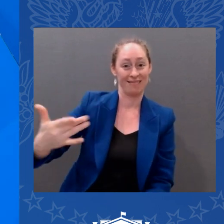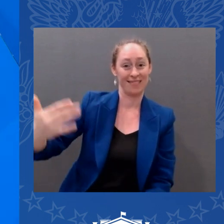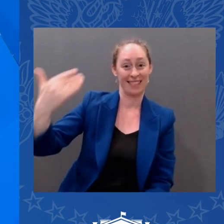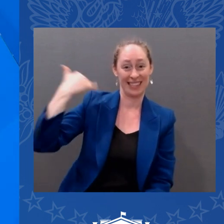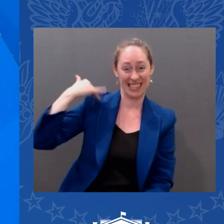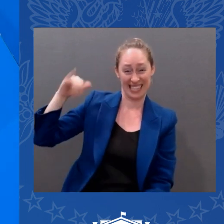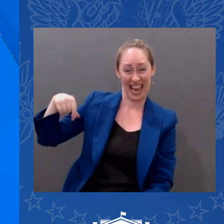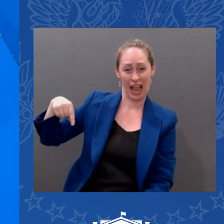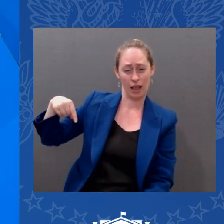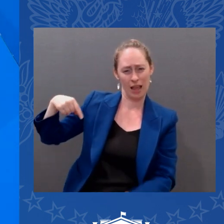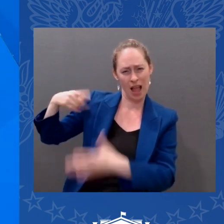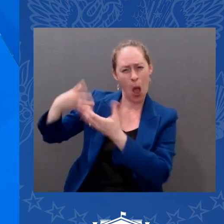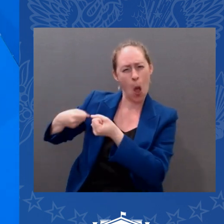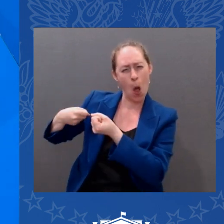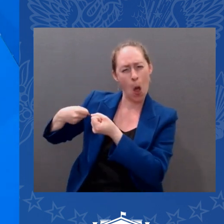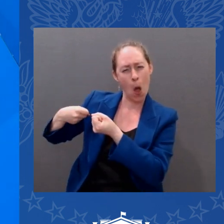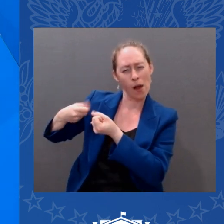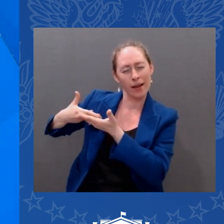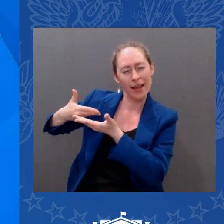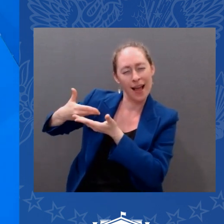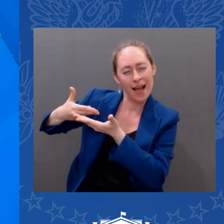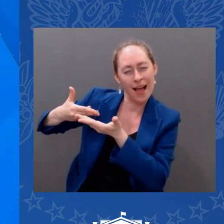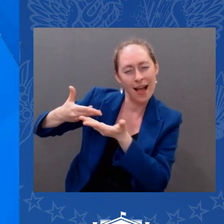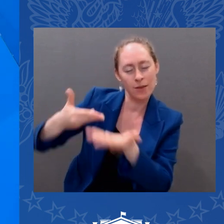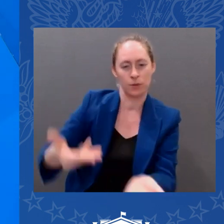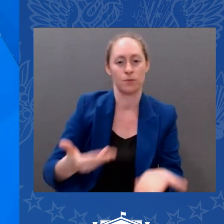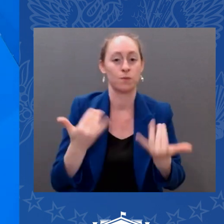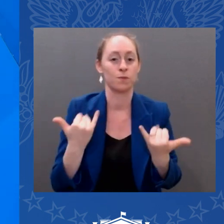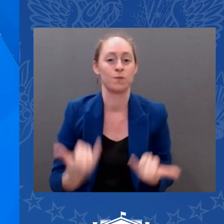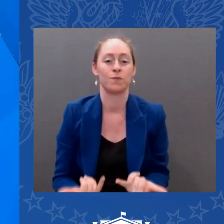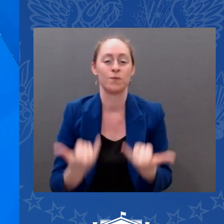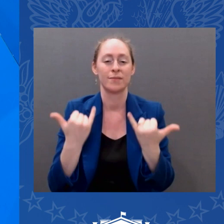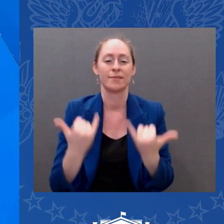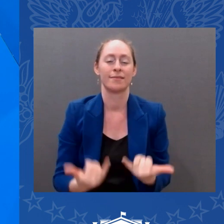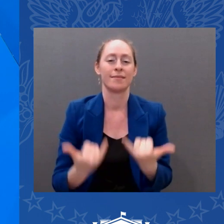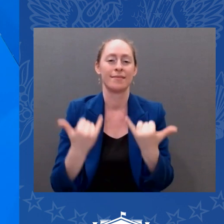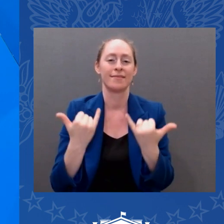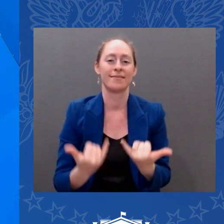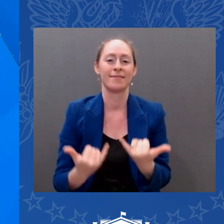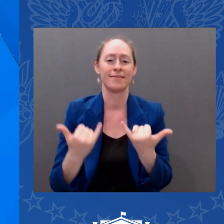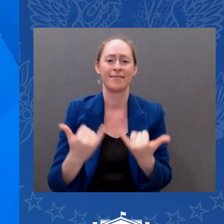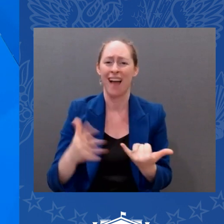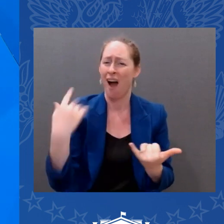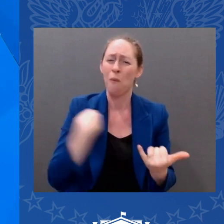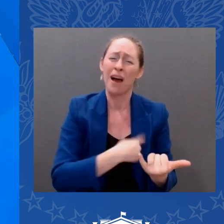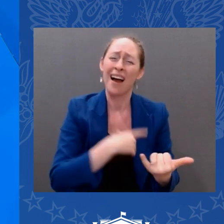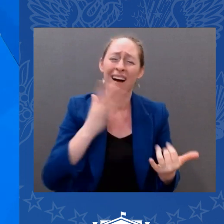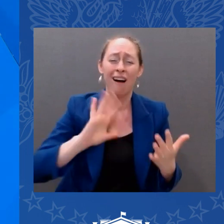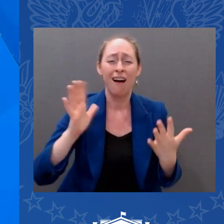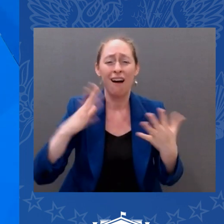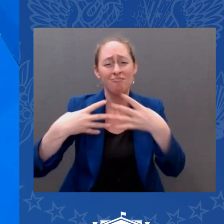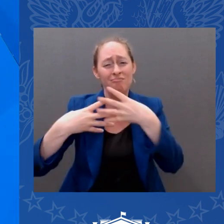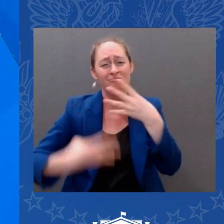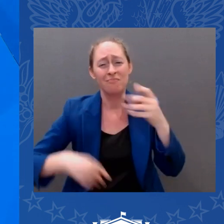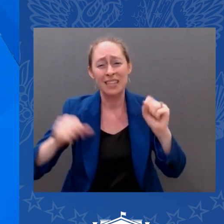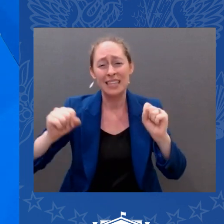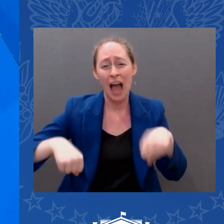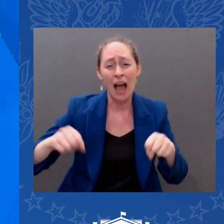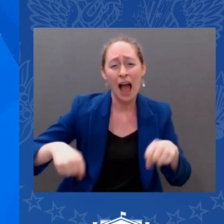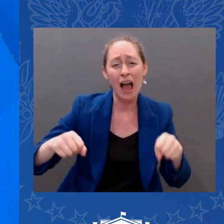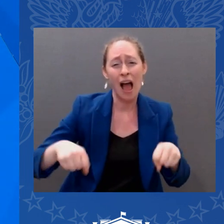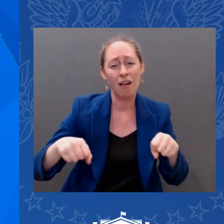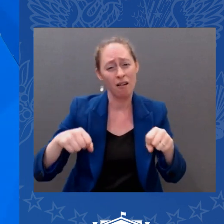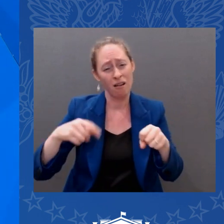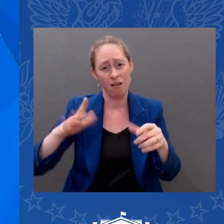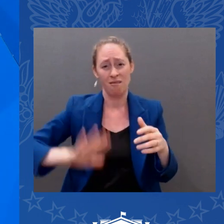incredible potential that exists in this hemisphere in the Americas. There is no reason why the Western